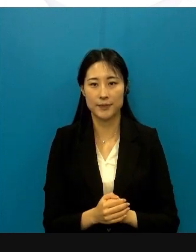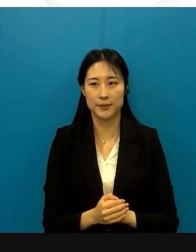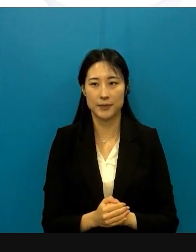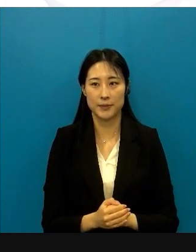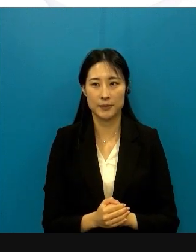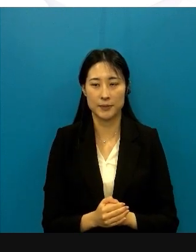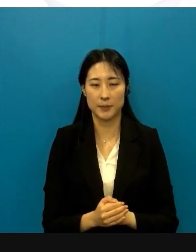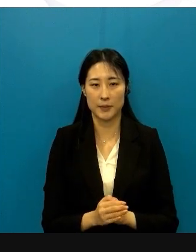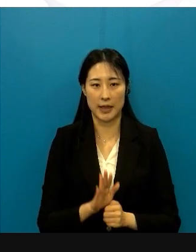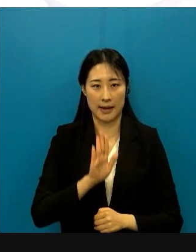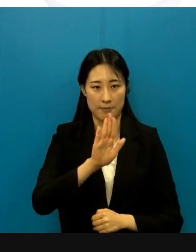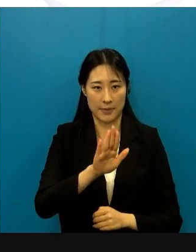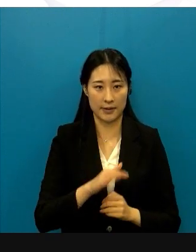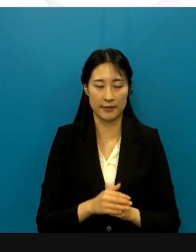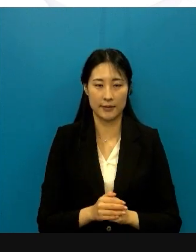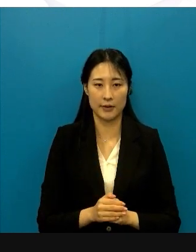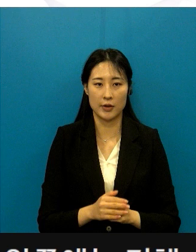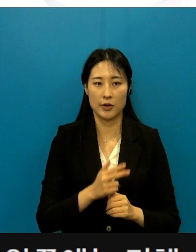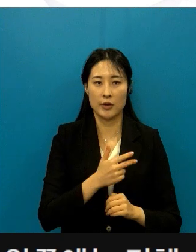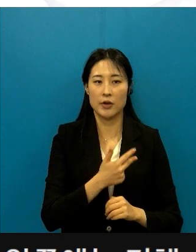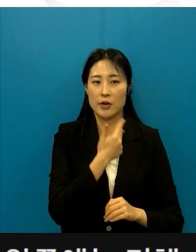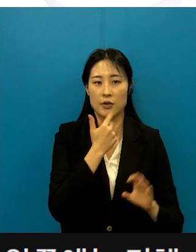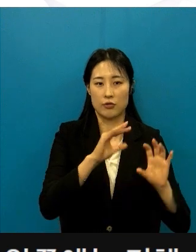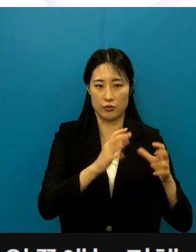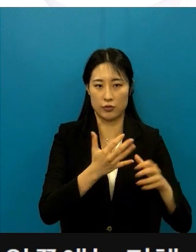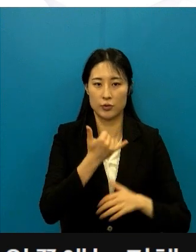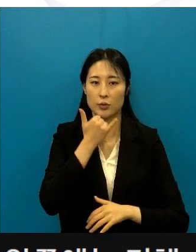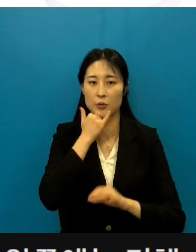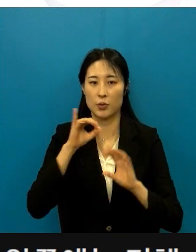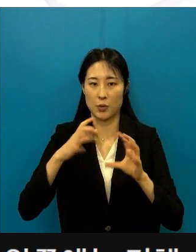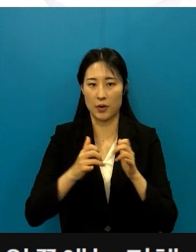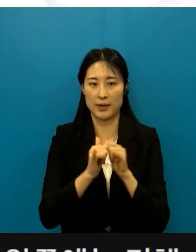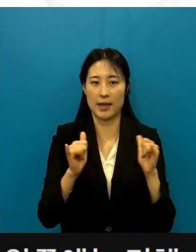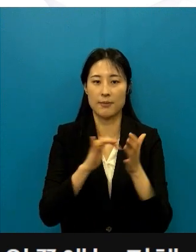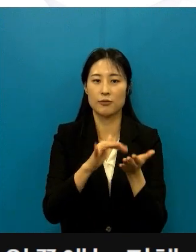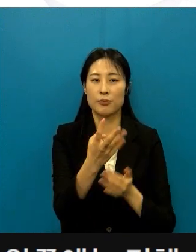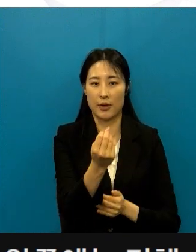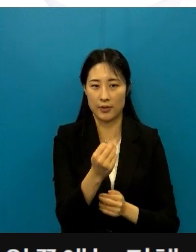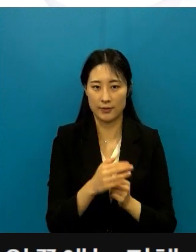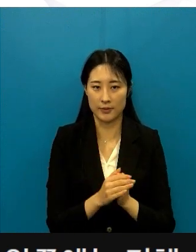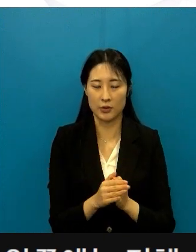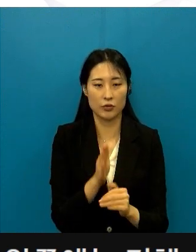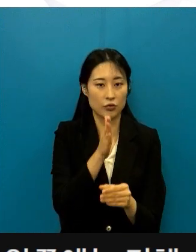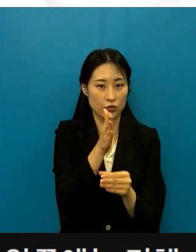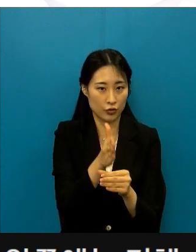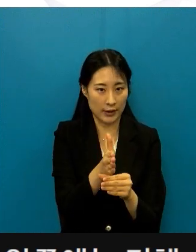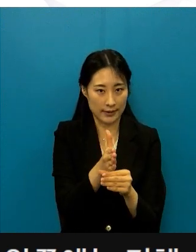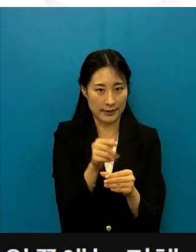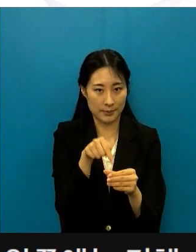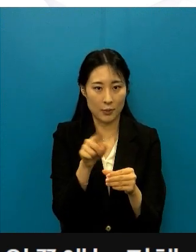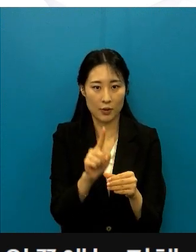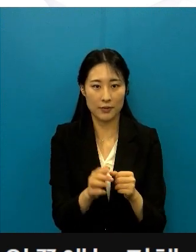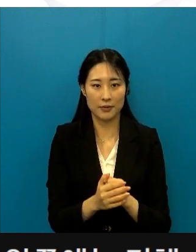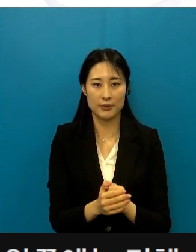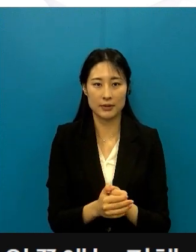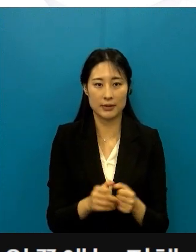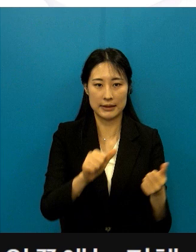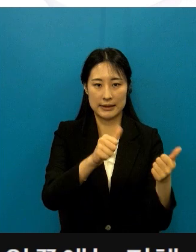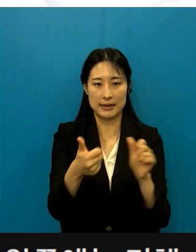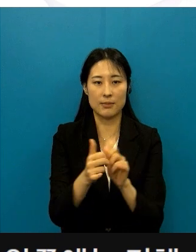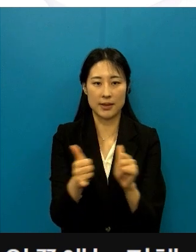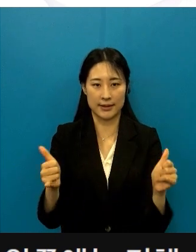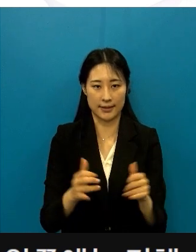and Germany. In the middle column, the percentage of the population that has died, which is